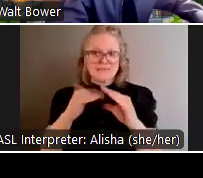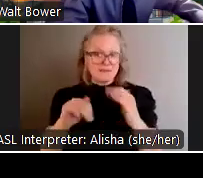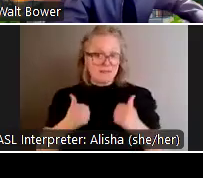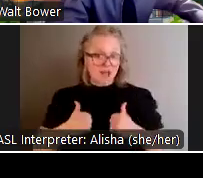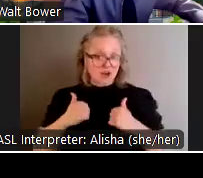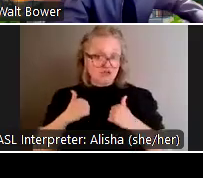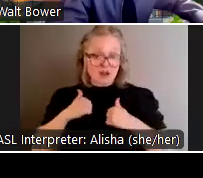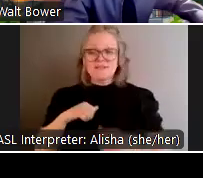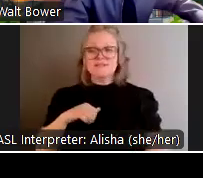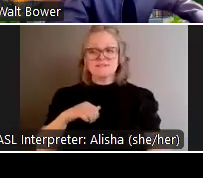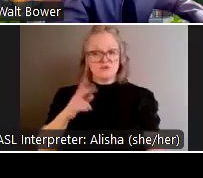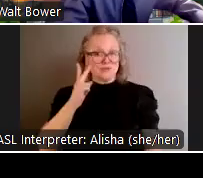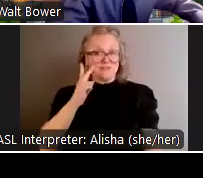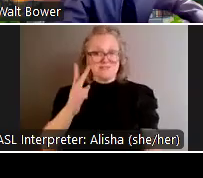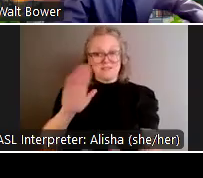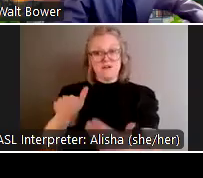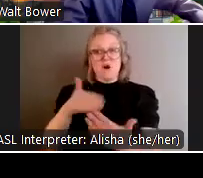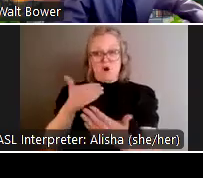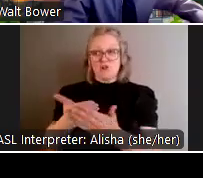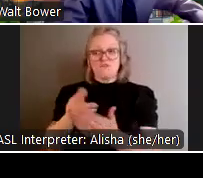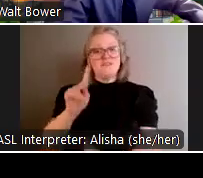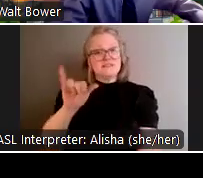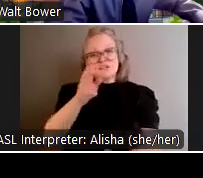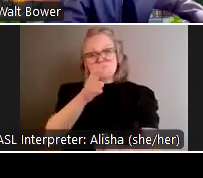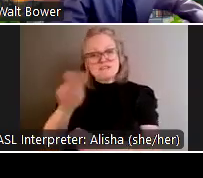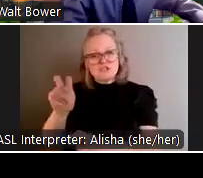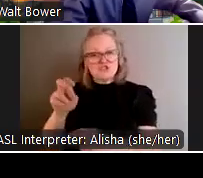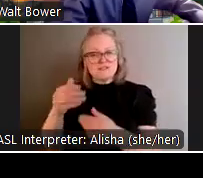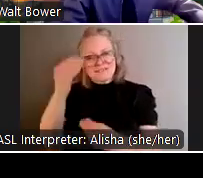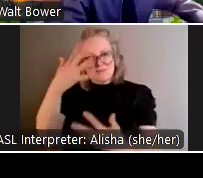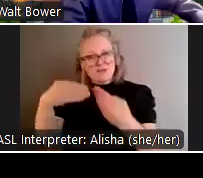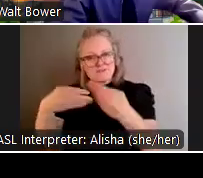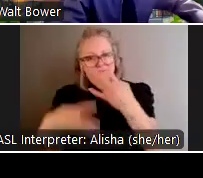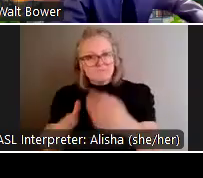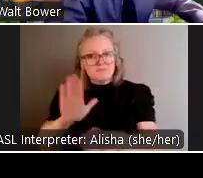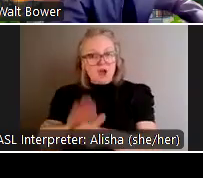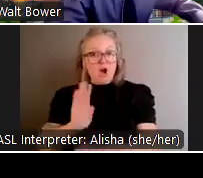where you can view all the Kentucky Transition stuff on our website.